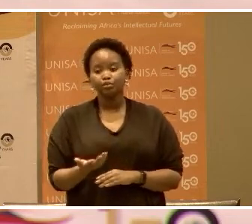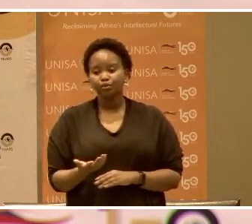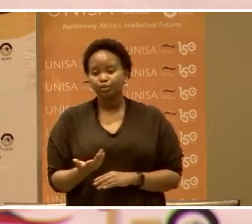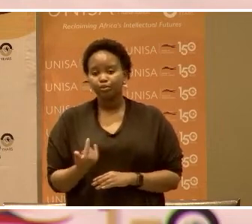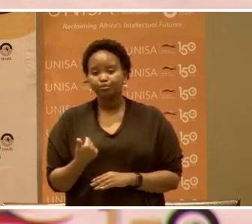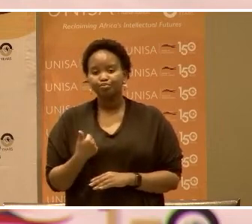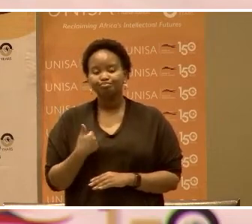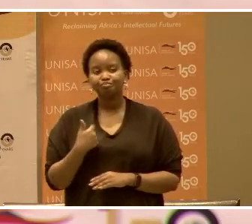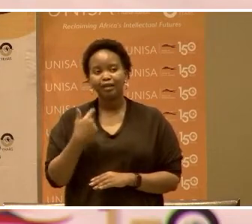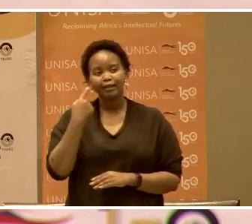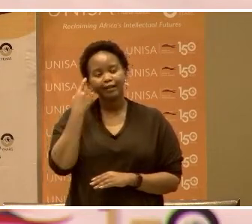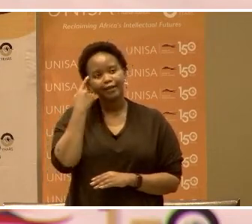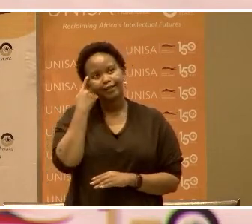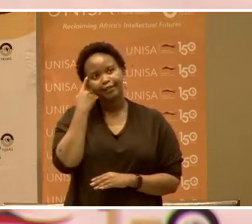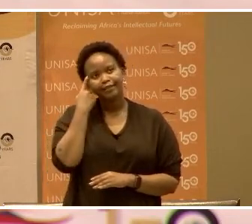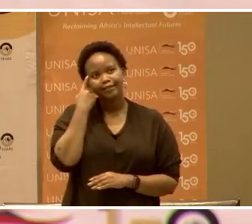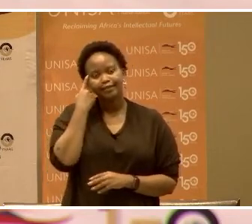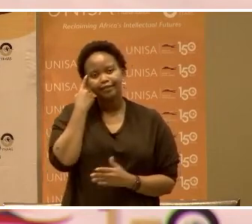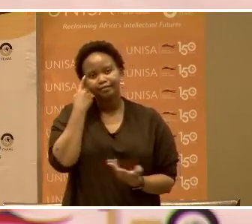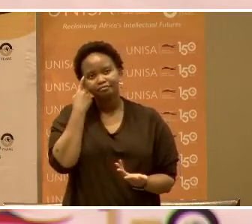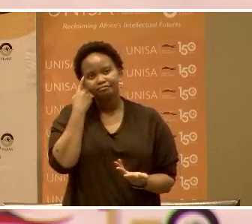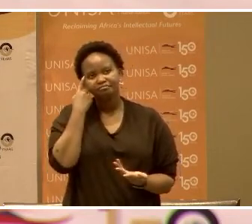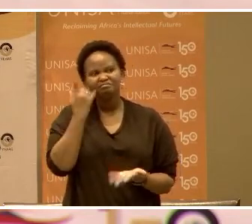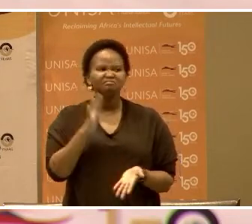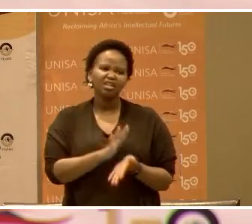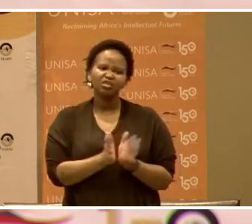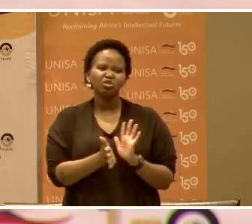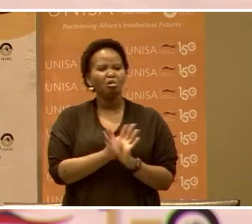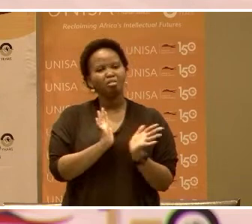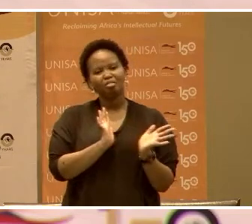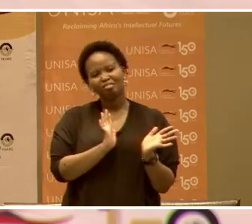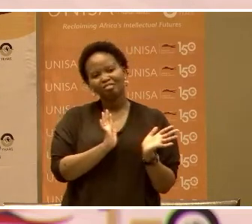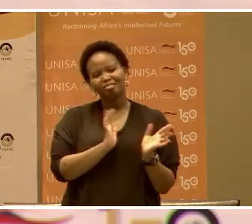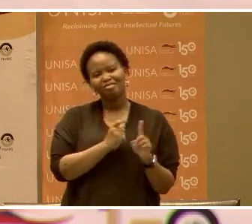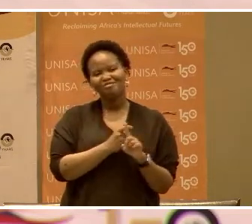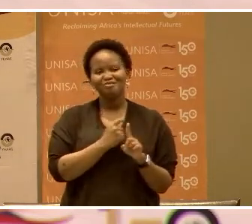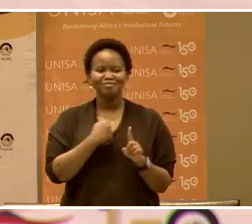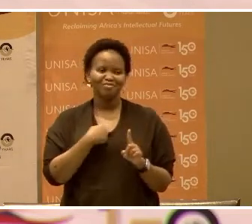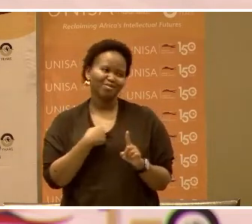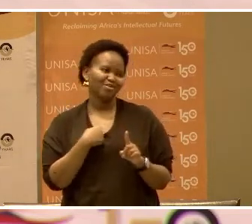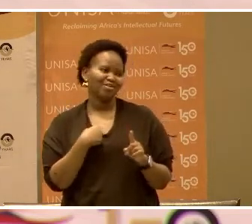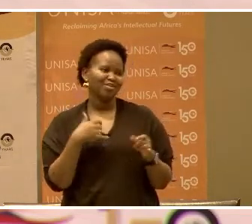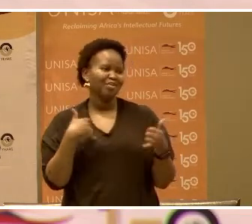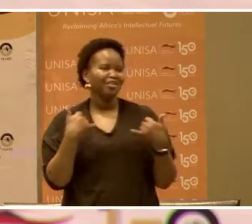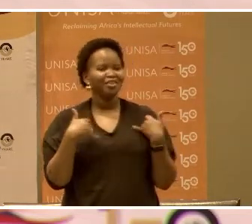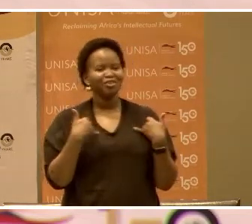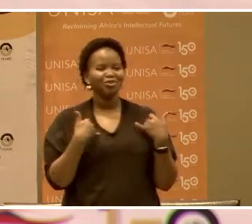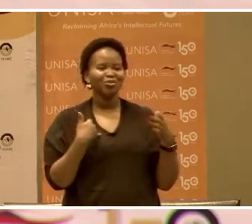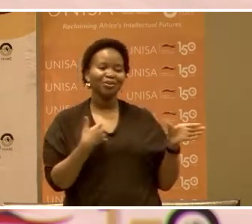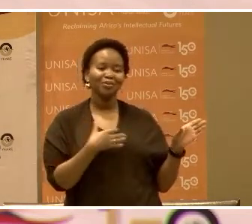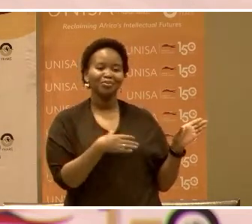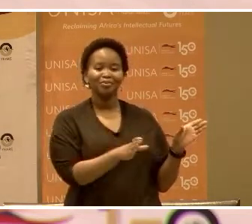think that's all from my side. Let us enjoy the breakaway sessions.